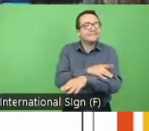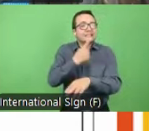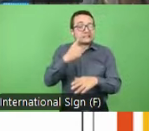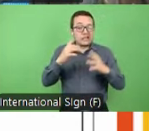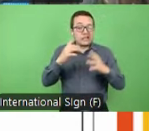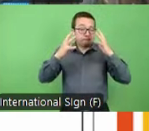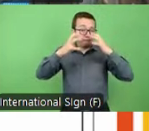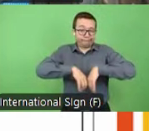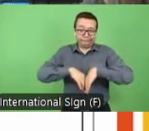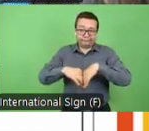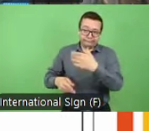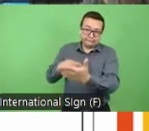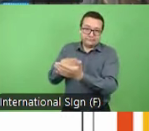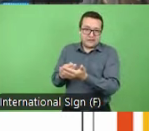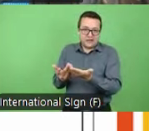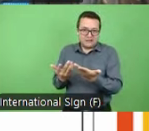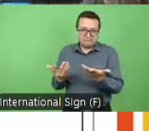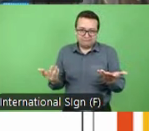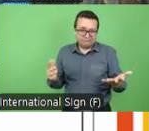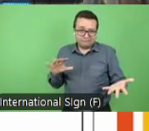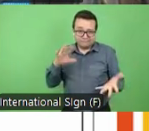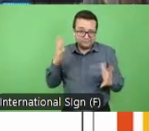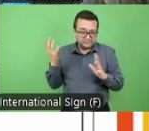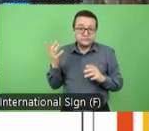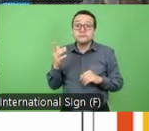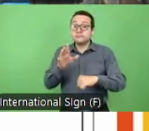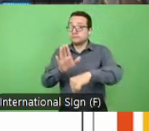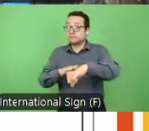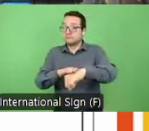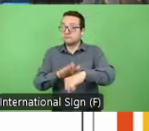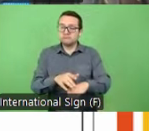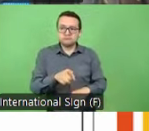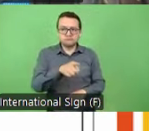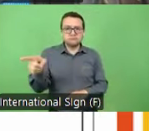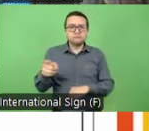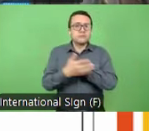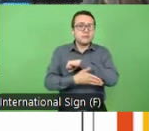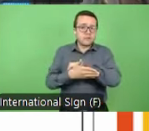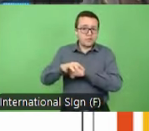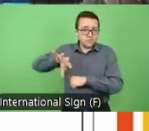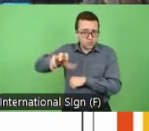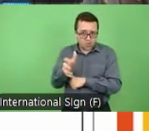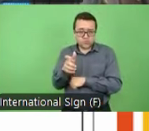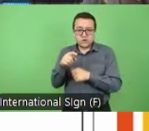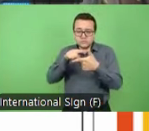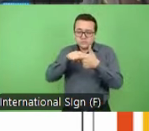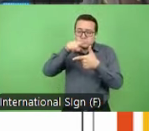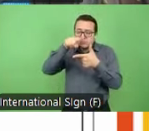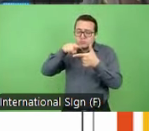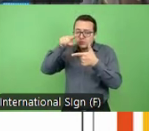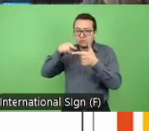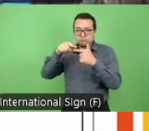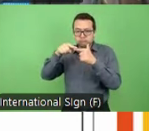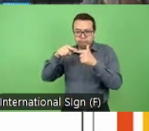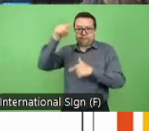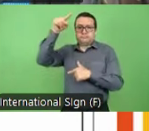about the es catastrophic importante expense, mencionar que hay it's very ciertos important to países mention con un that there are umbral some por countries encima that del have a threshold 10%, above y de esa 10%. forma nos tenemos